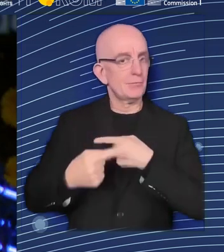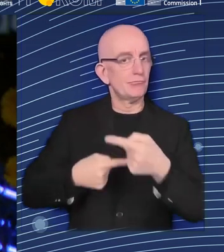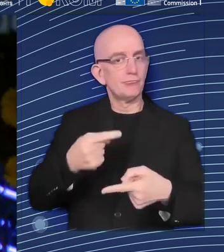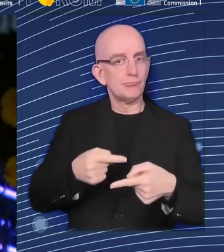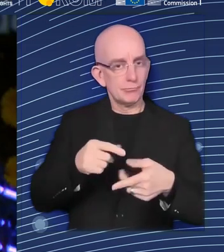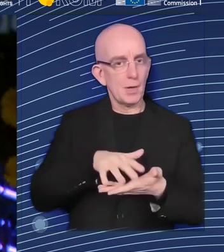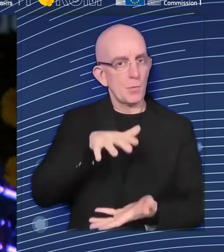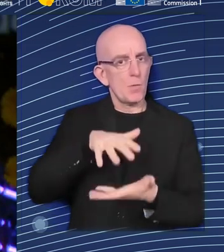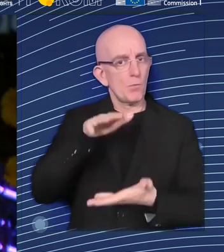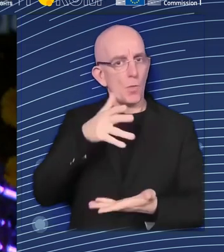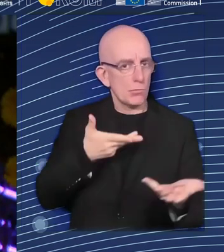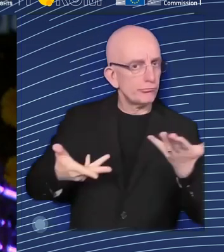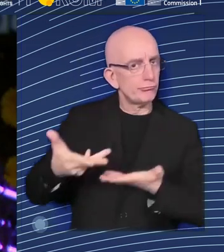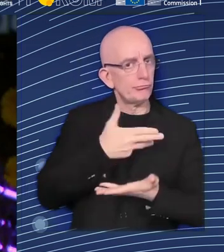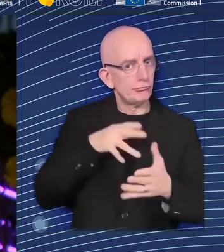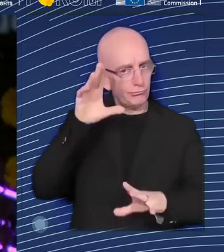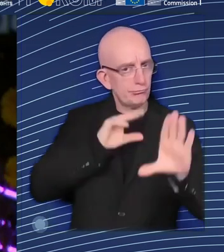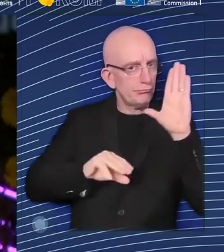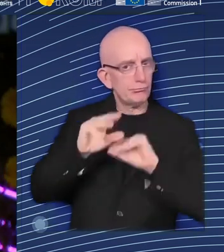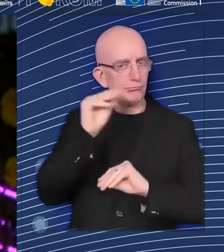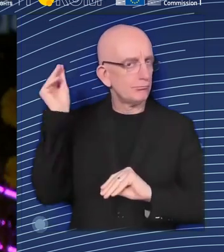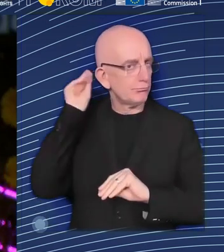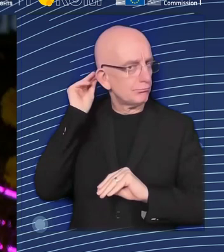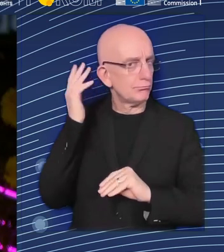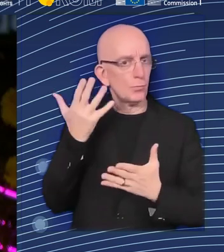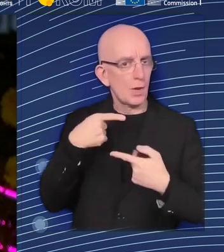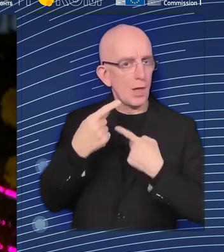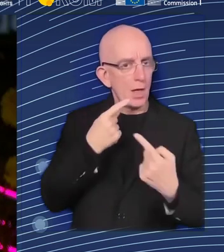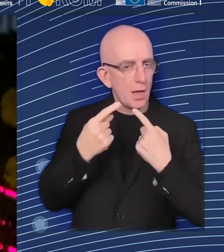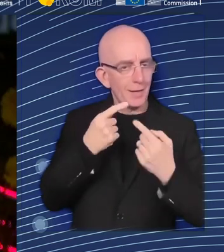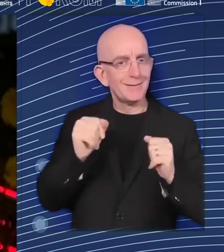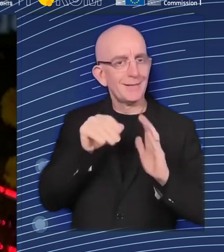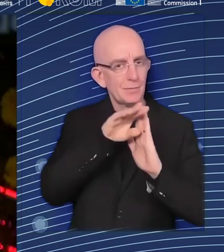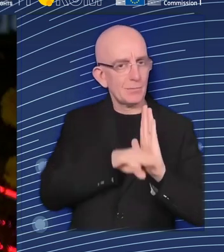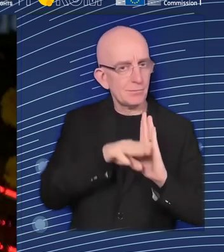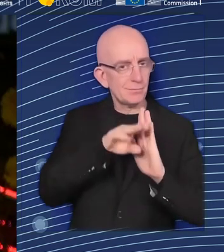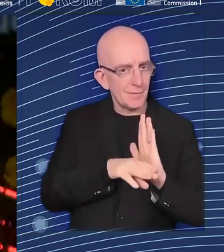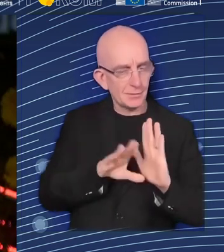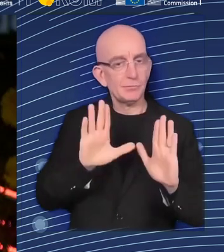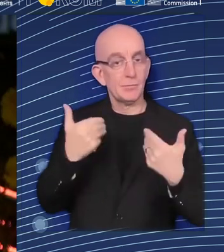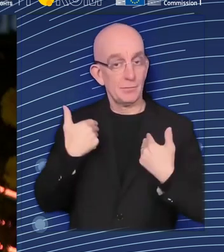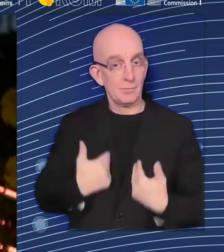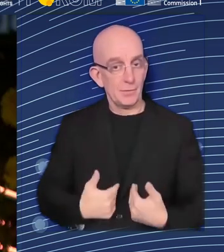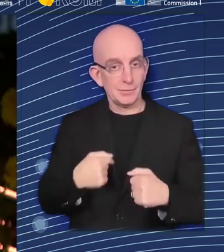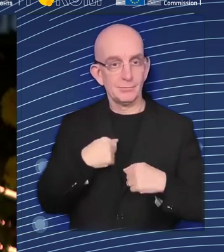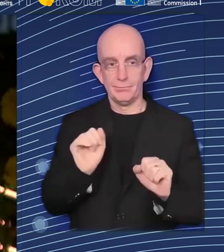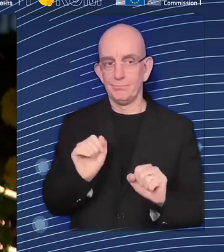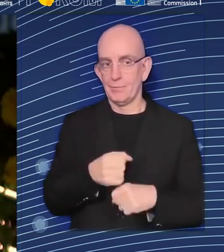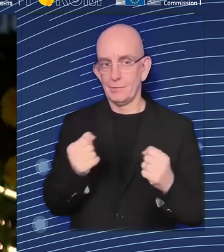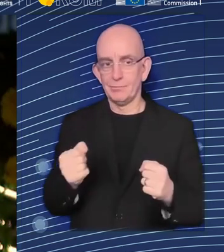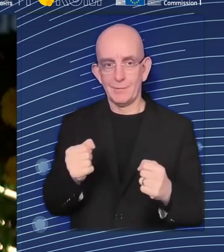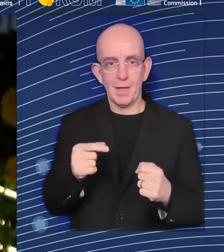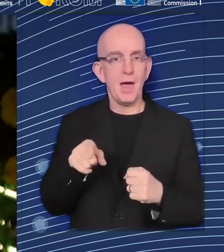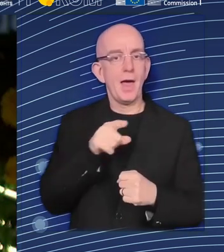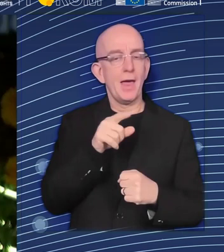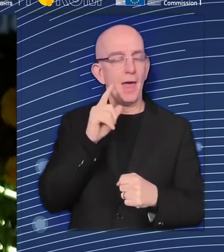yesterday, our Director General Joost Korte is leaving. We started the farewell parties yesterday. They'll continue until the 19th